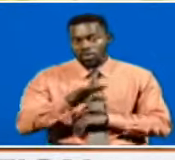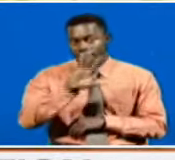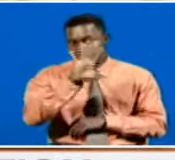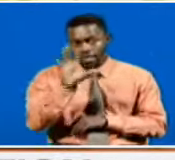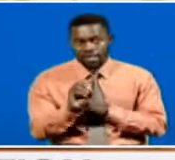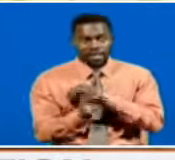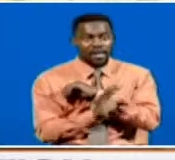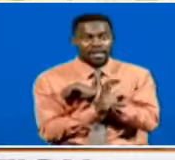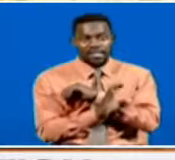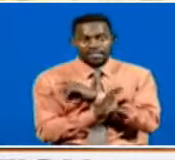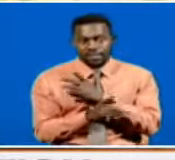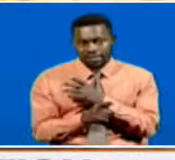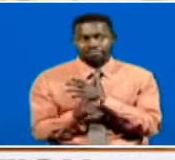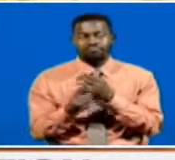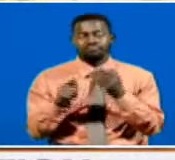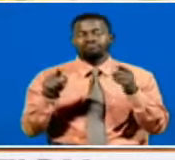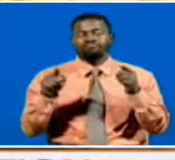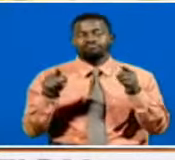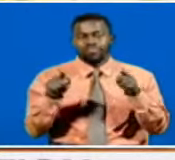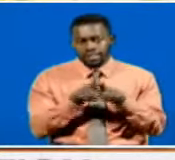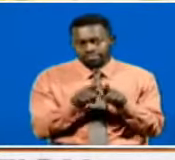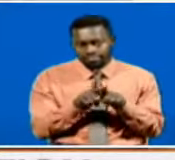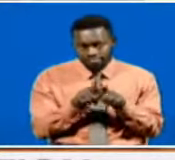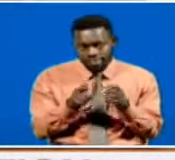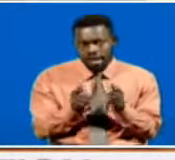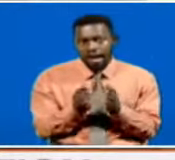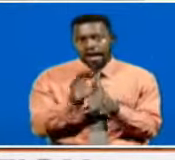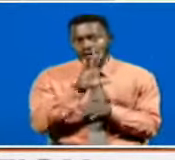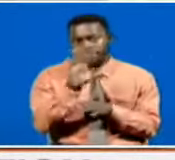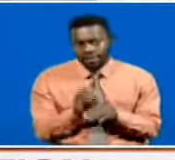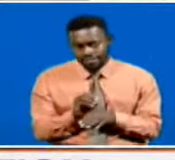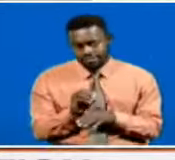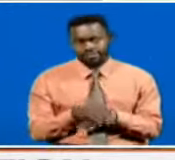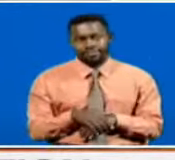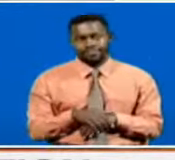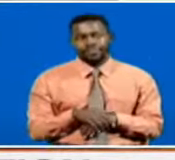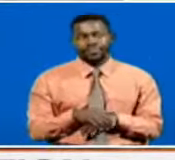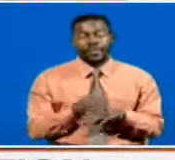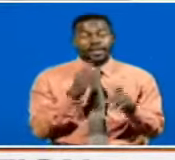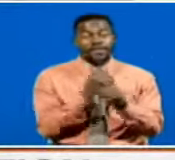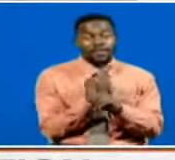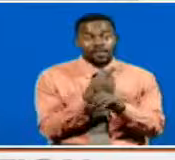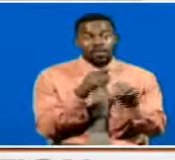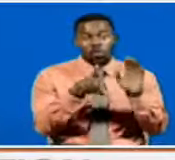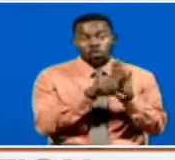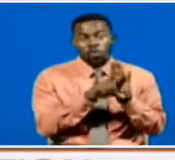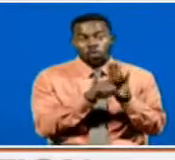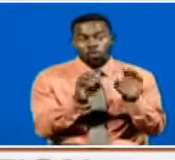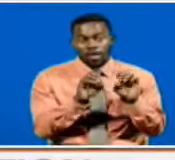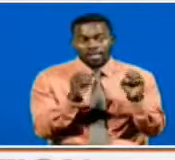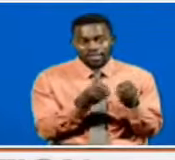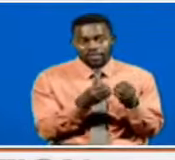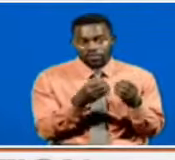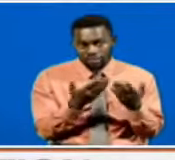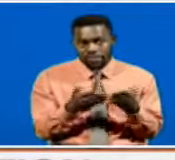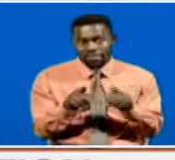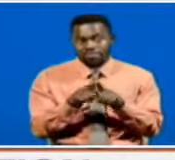to bring bright future to Africa in general. Various organizations and law firms committing to continue sponsoring